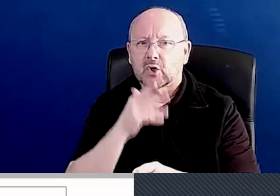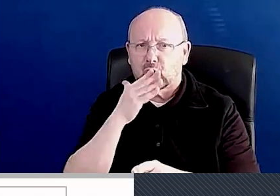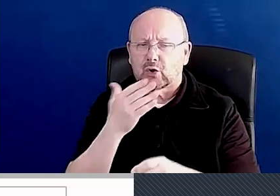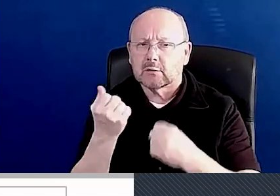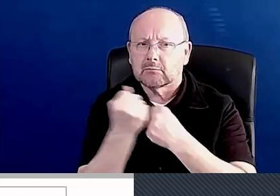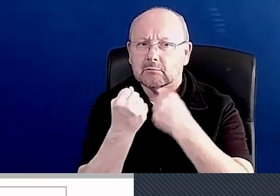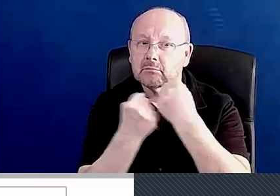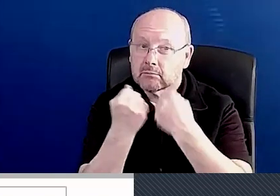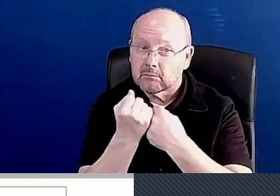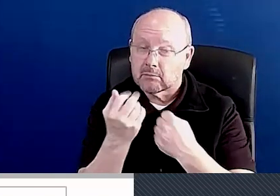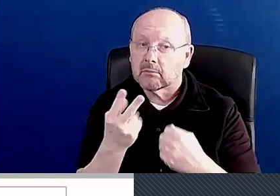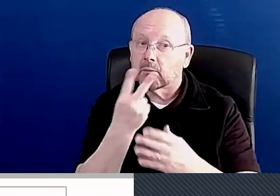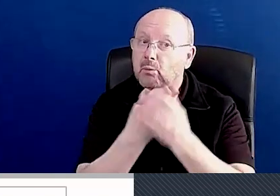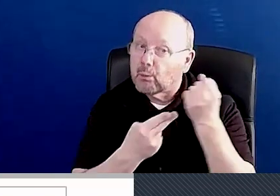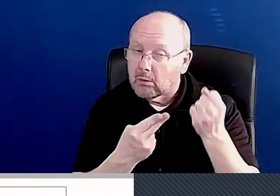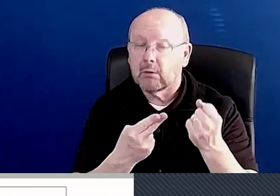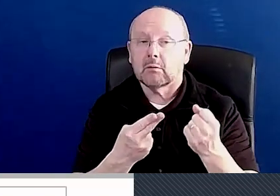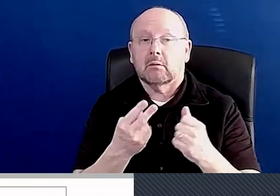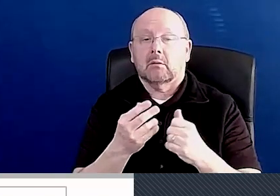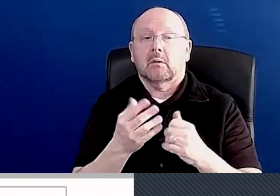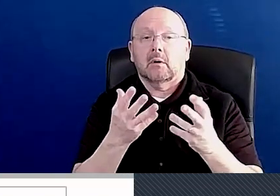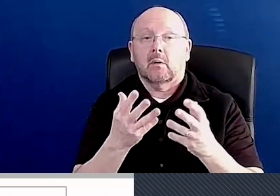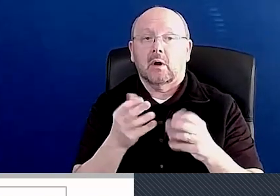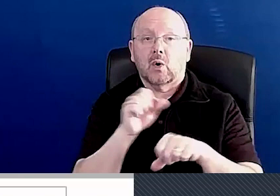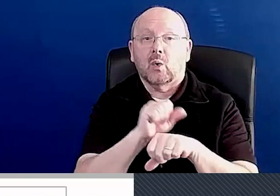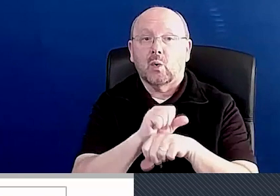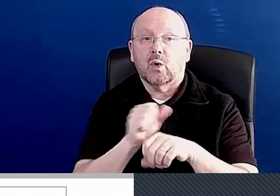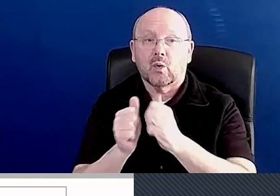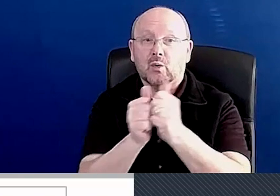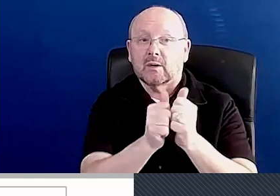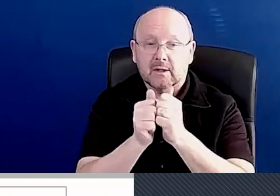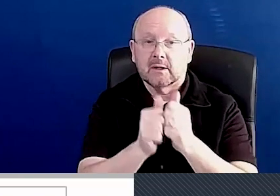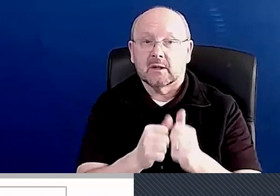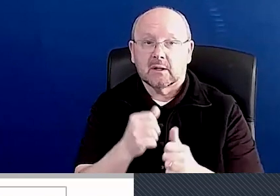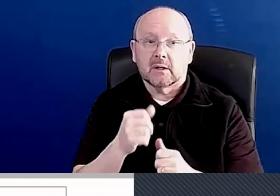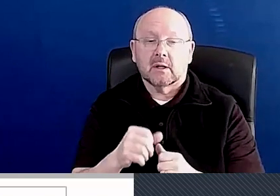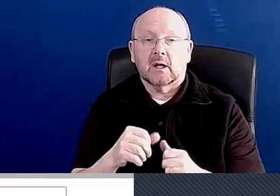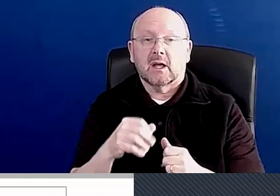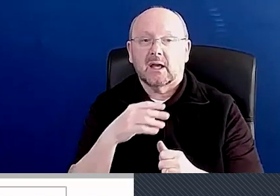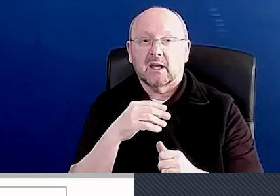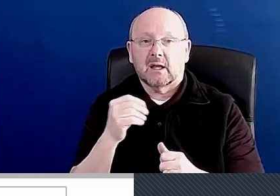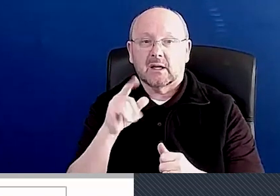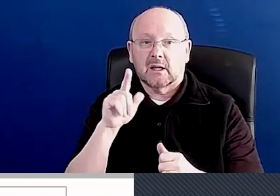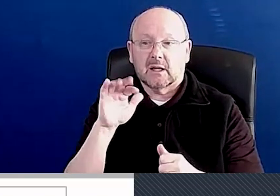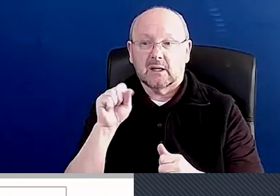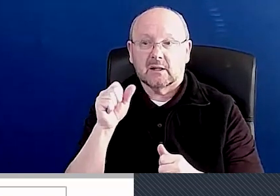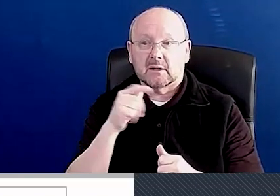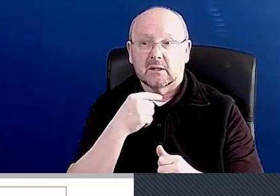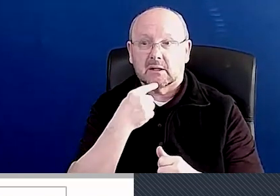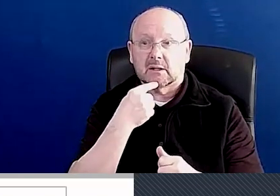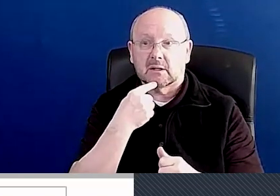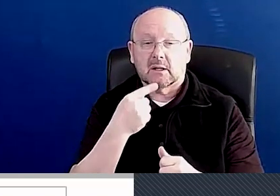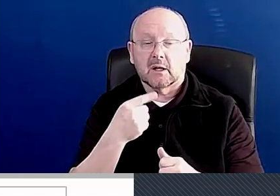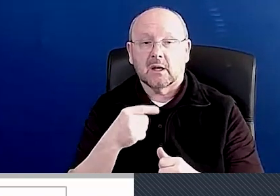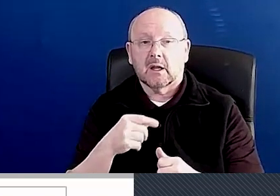happening between both institutions of, we want to work together. We really want to be partners. And, you know, Lisa mentioned getting that